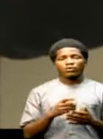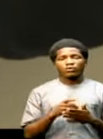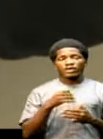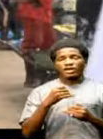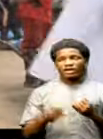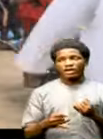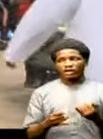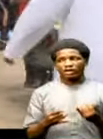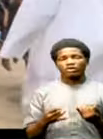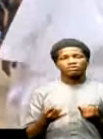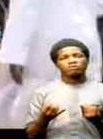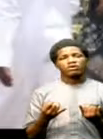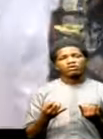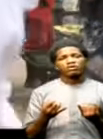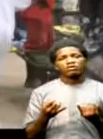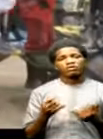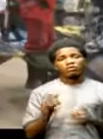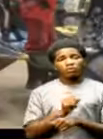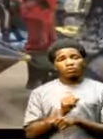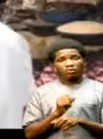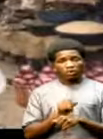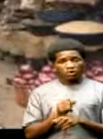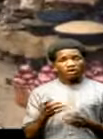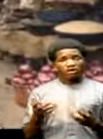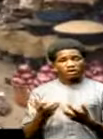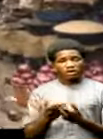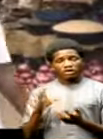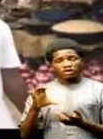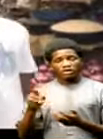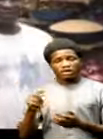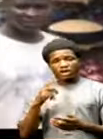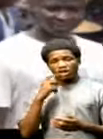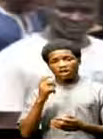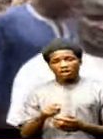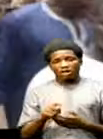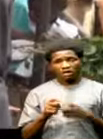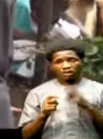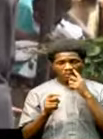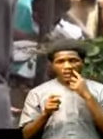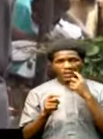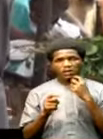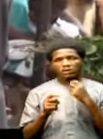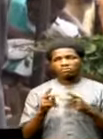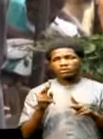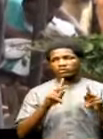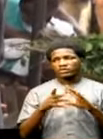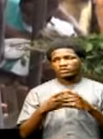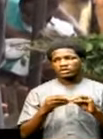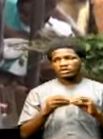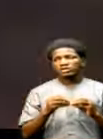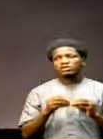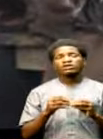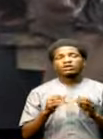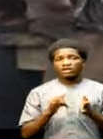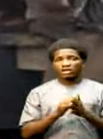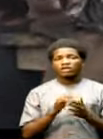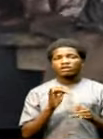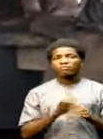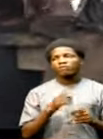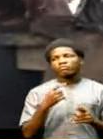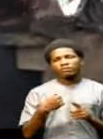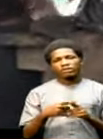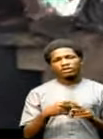money banks in line with CBN's directive, observers say it made some positive impact in